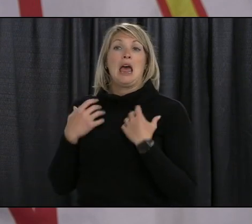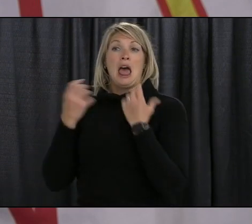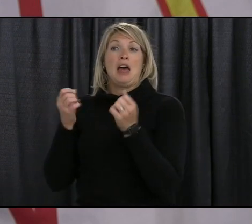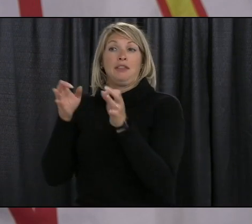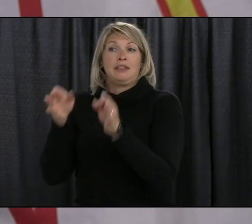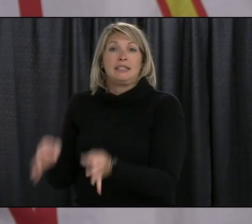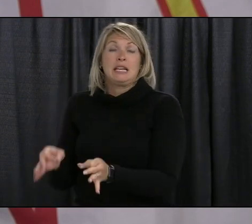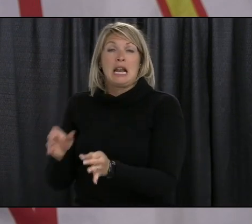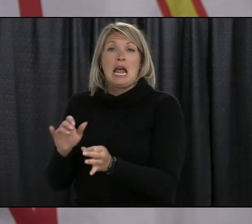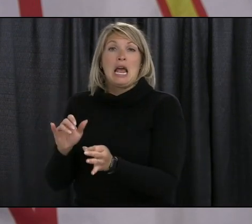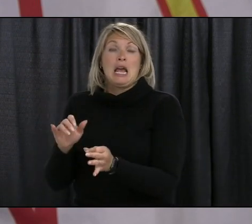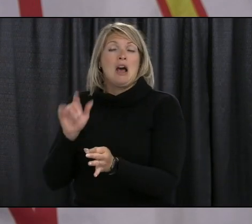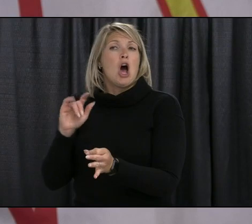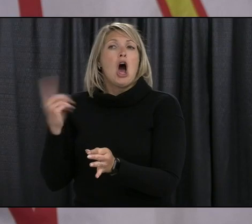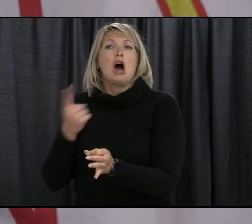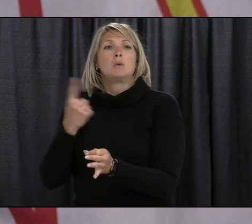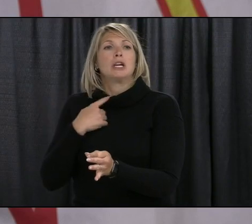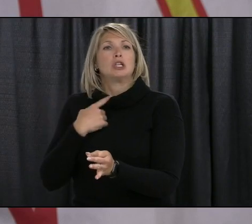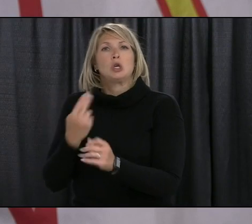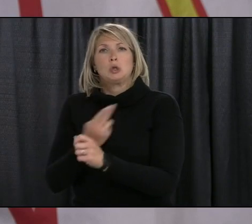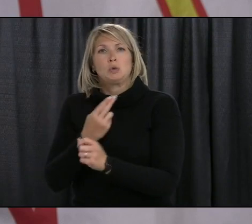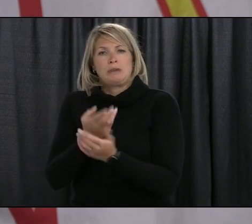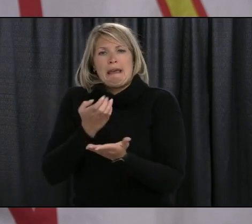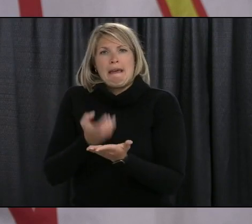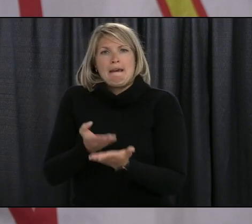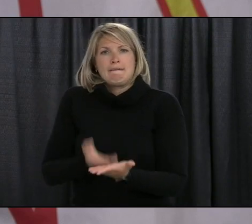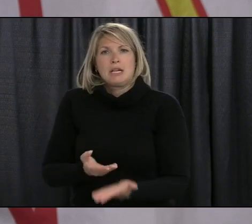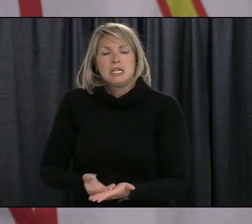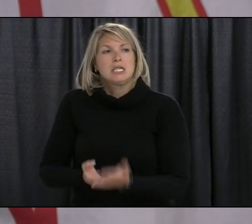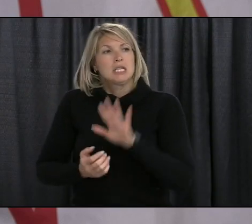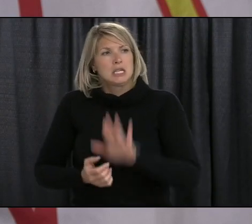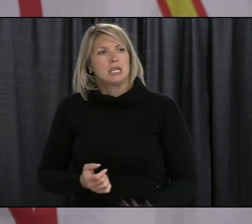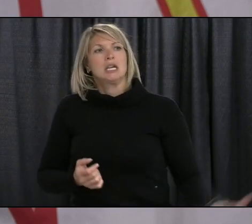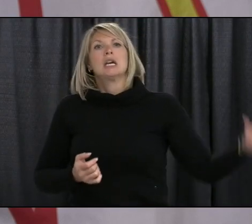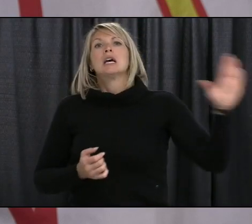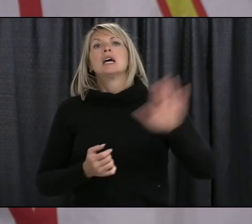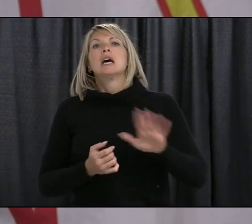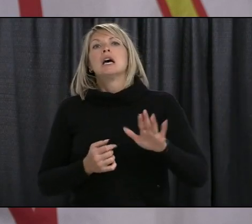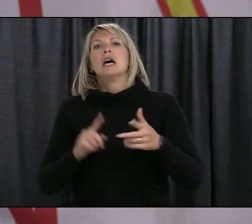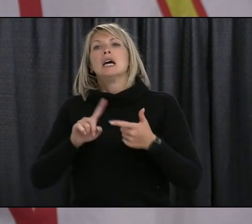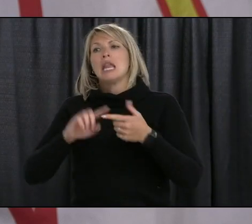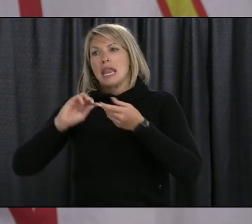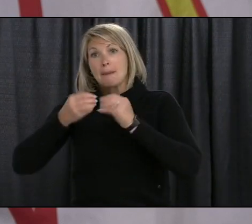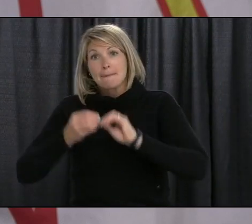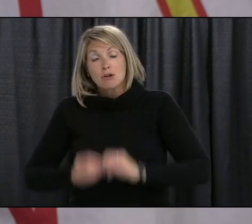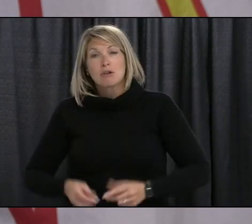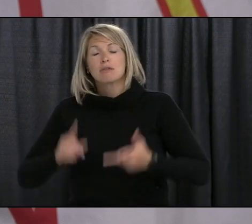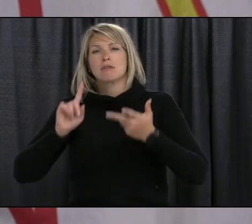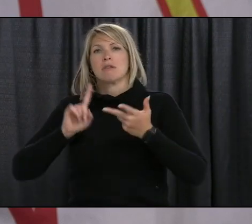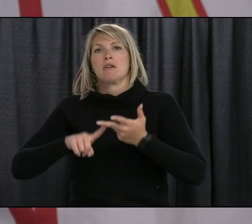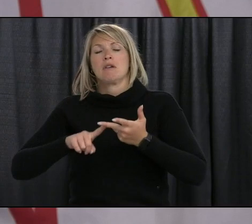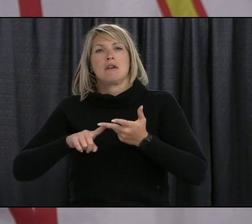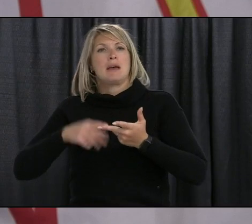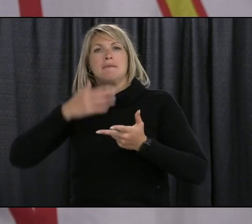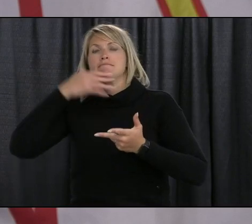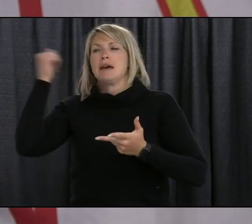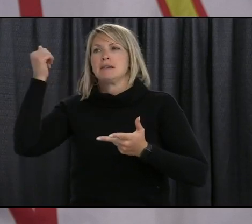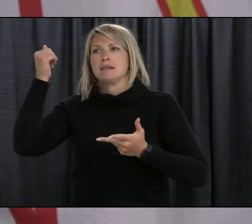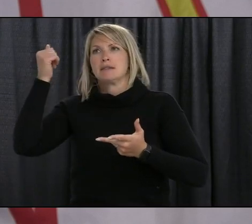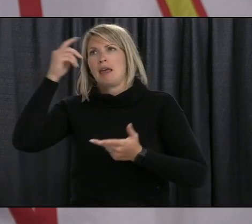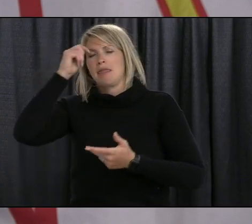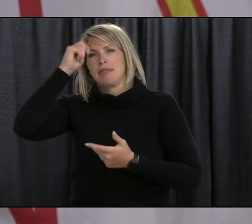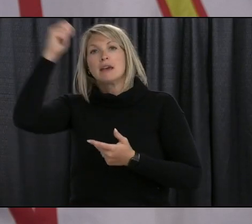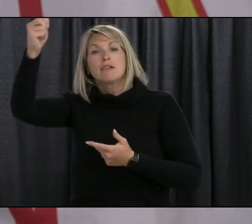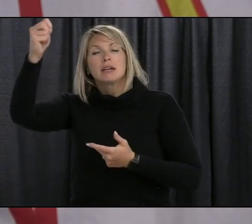evidence, based on best practice, looking at epidemiology. The court case was not a